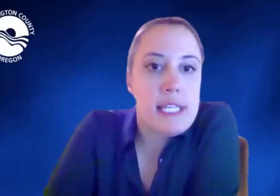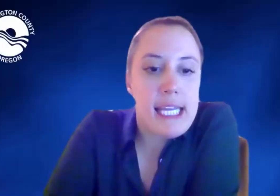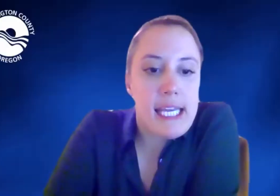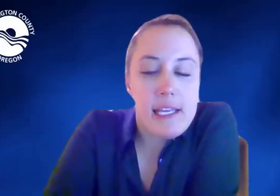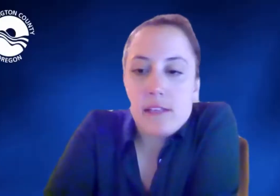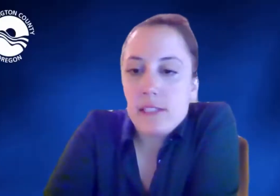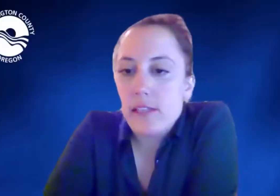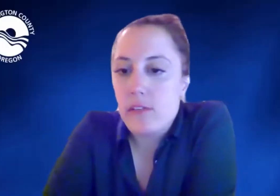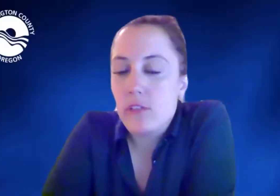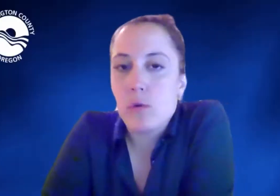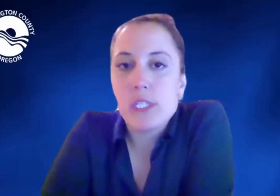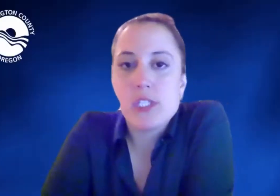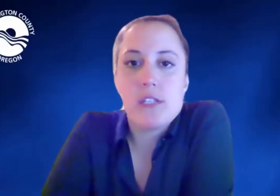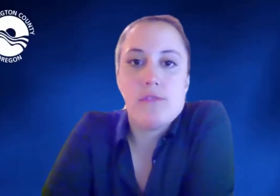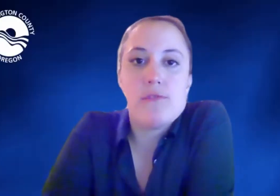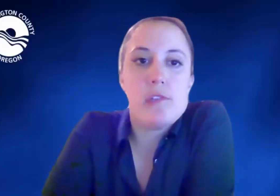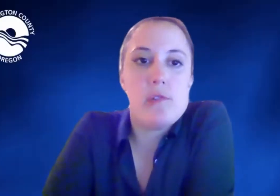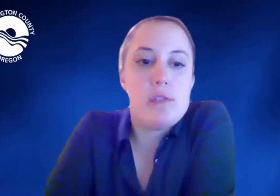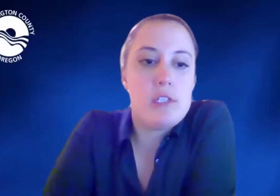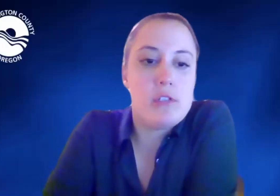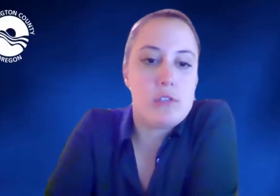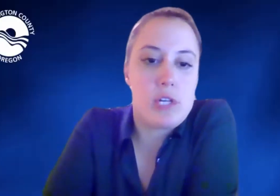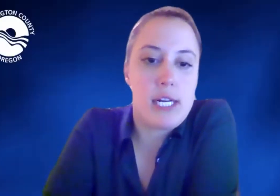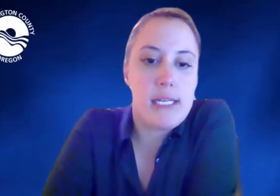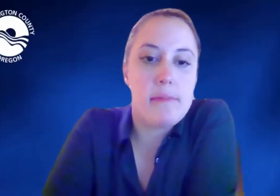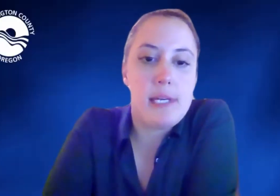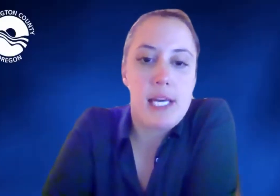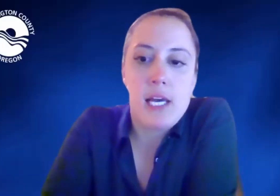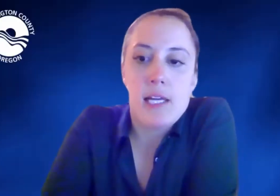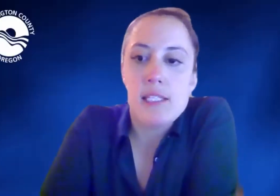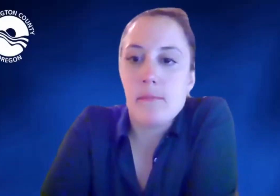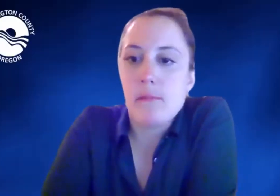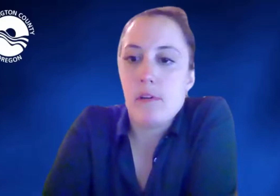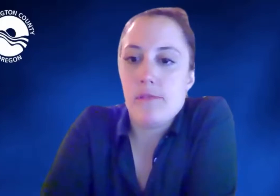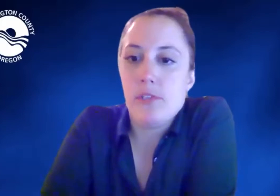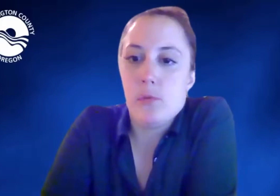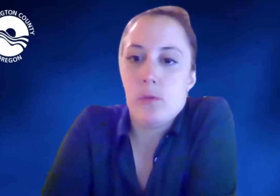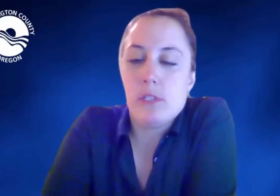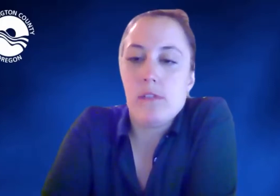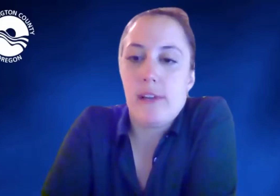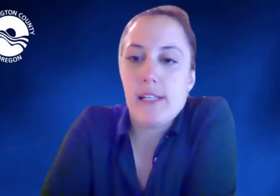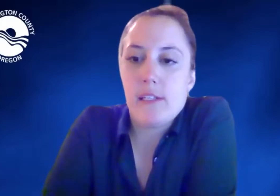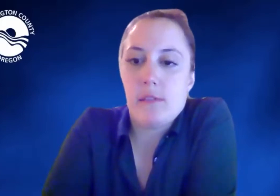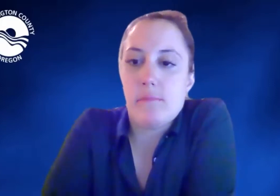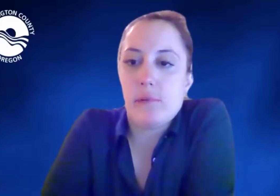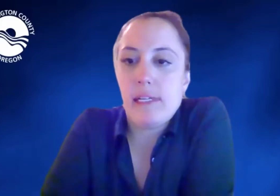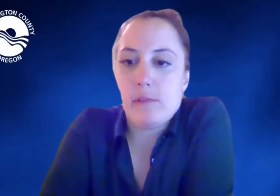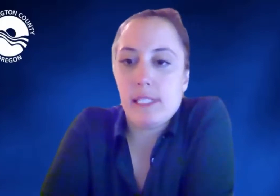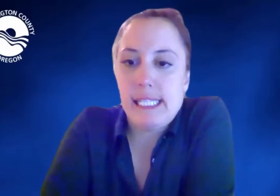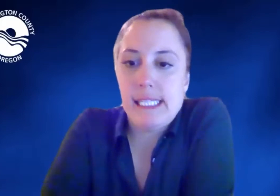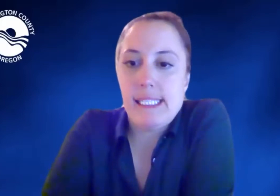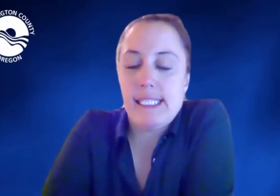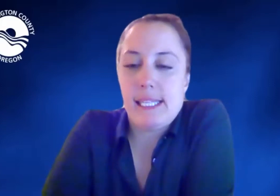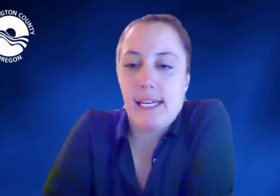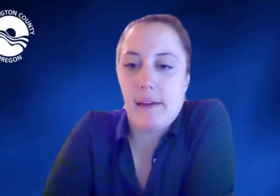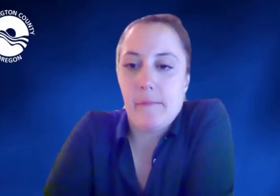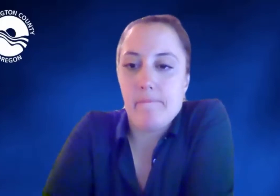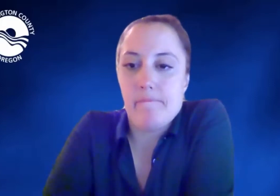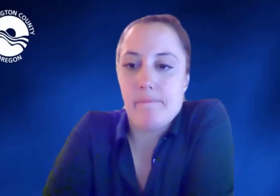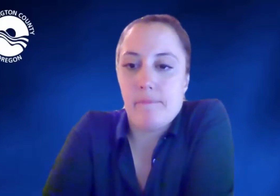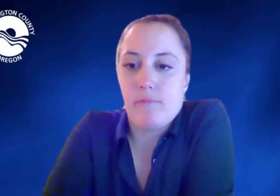It looks like there's a question for you to describe some of your values and